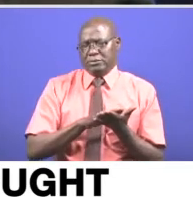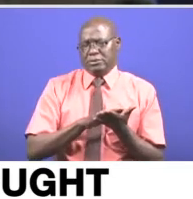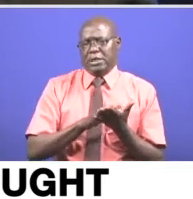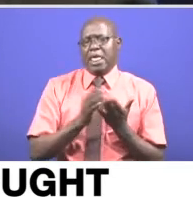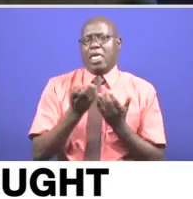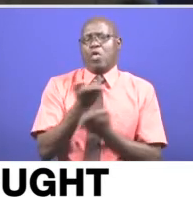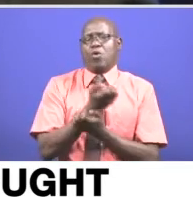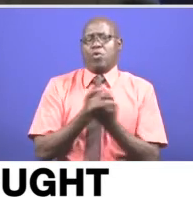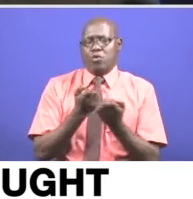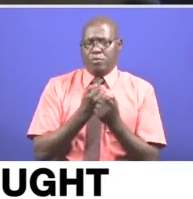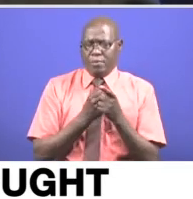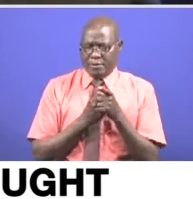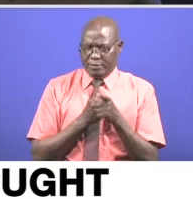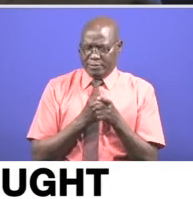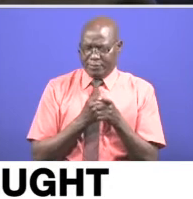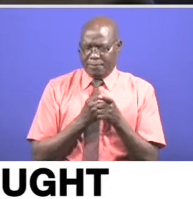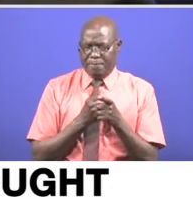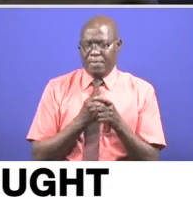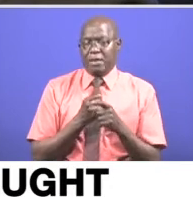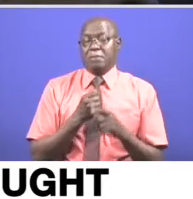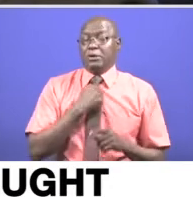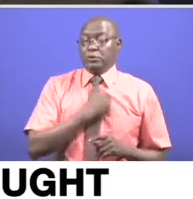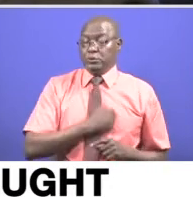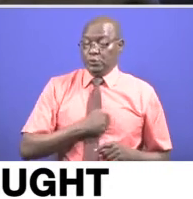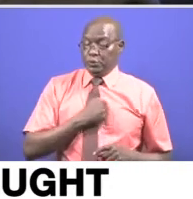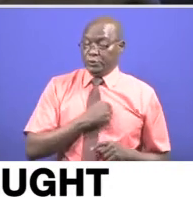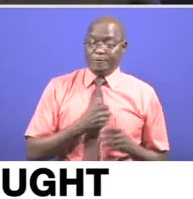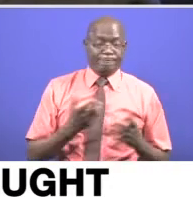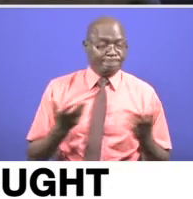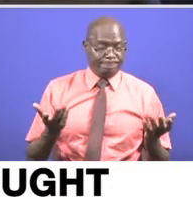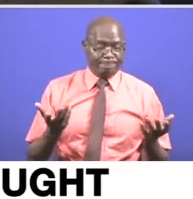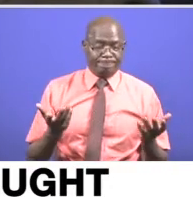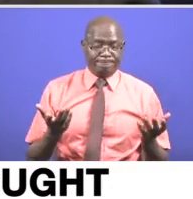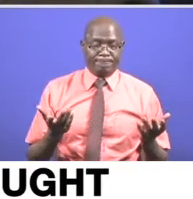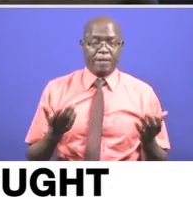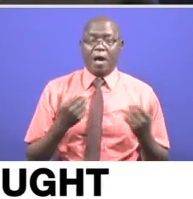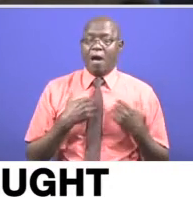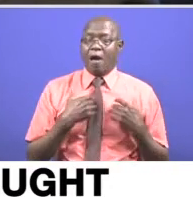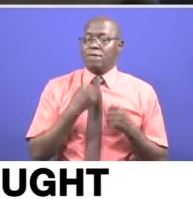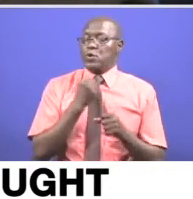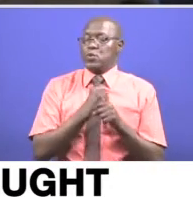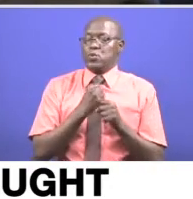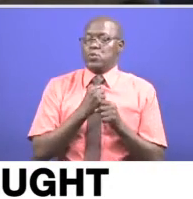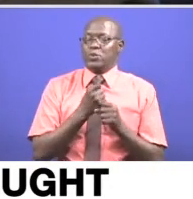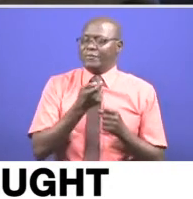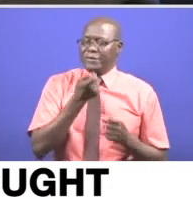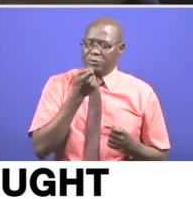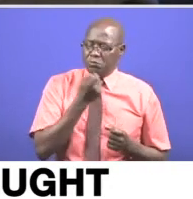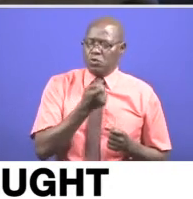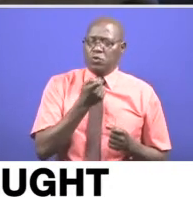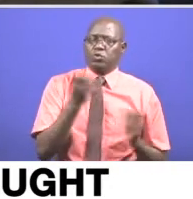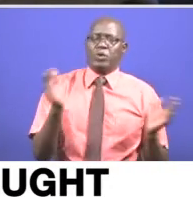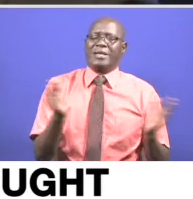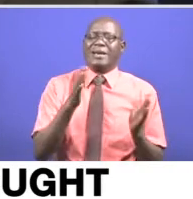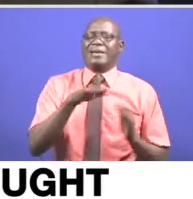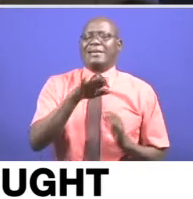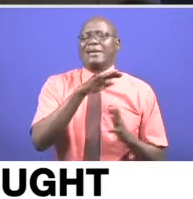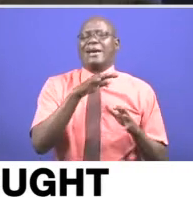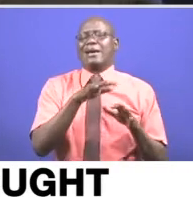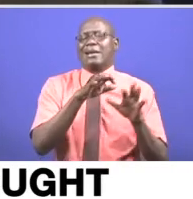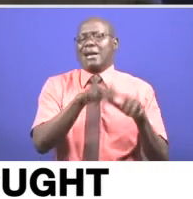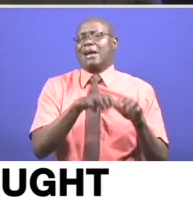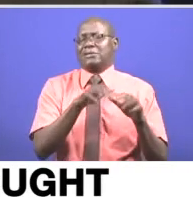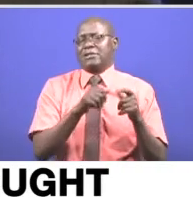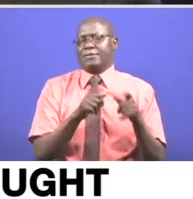economy. Mm-hmm. Unfortunately, we do very little to encourage that agriculture. Mm-hmm.